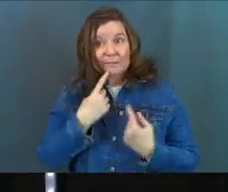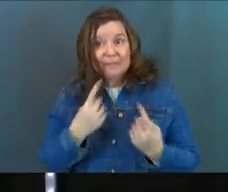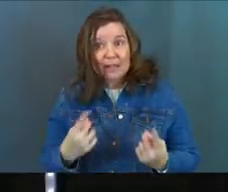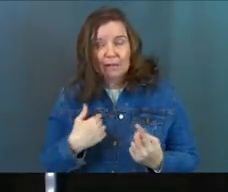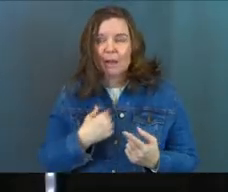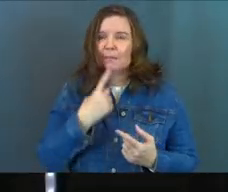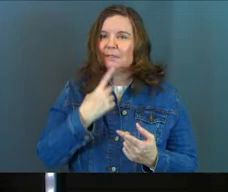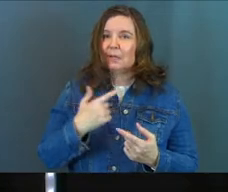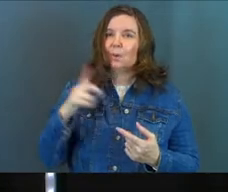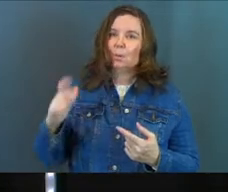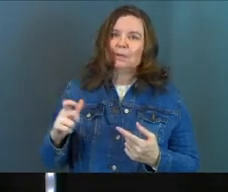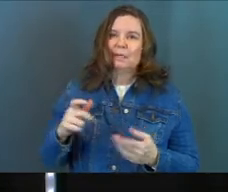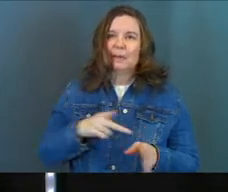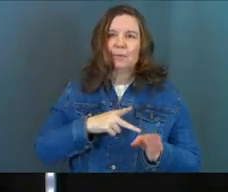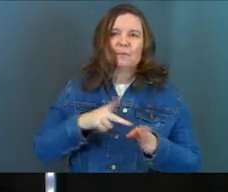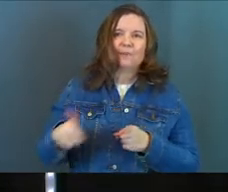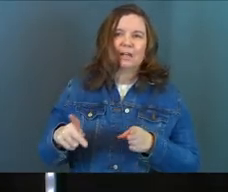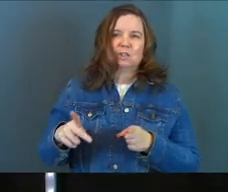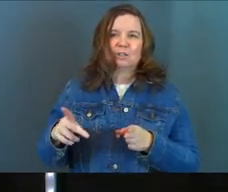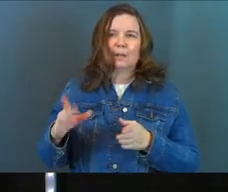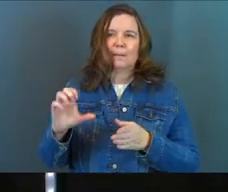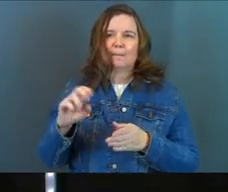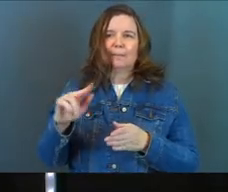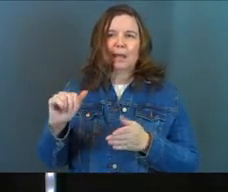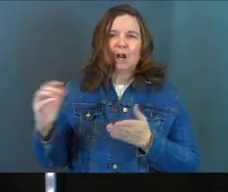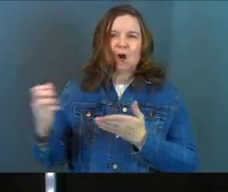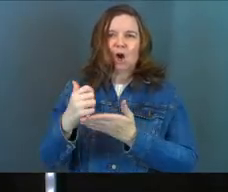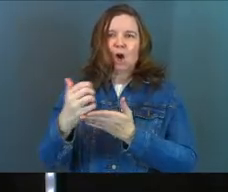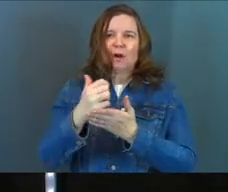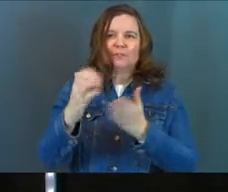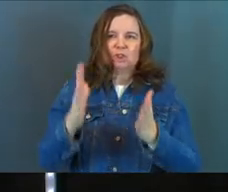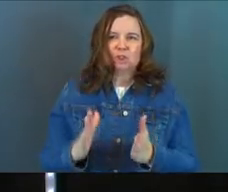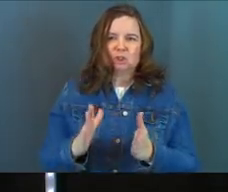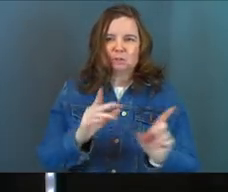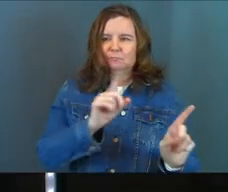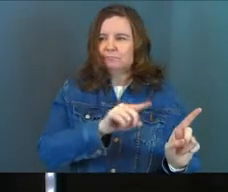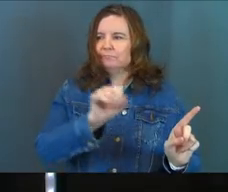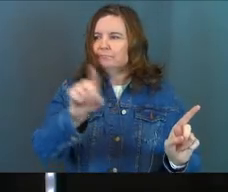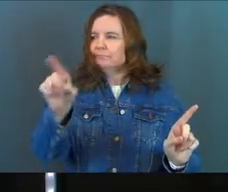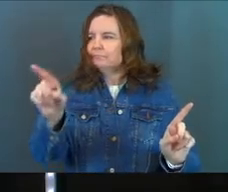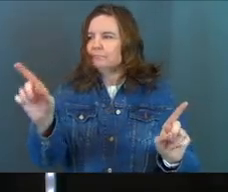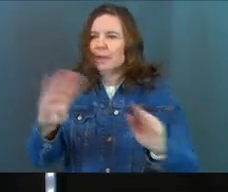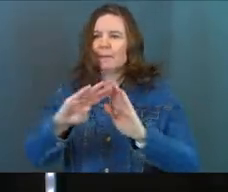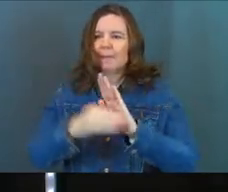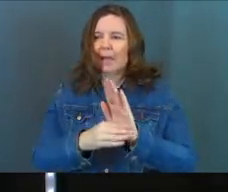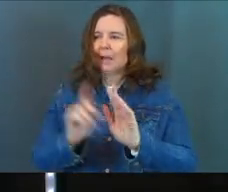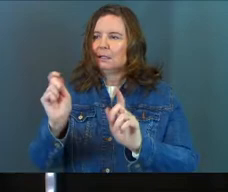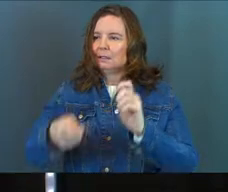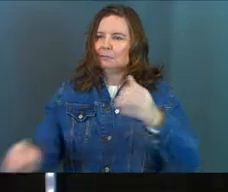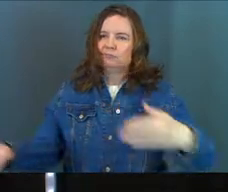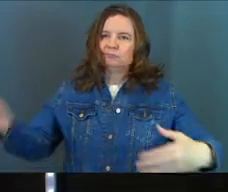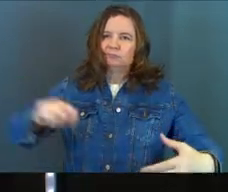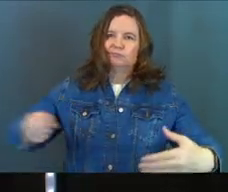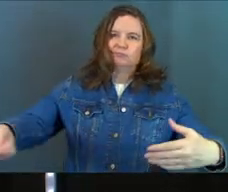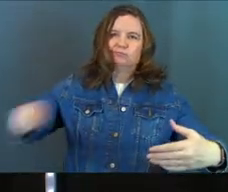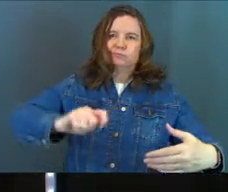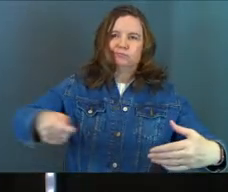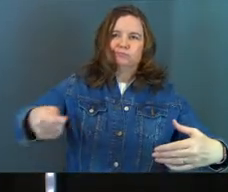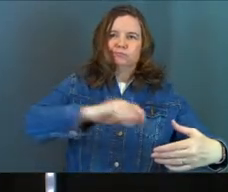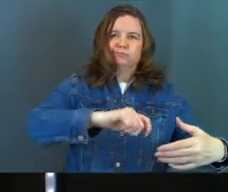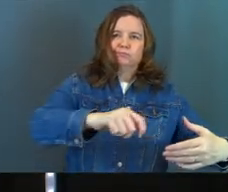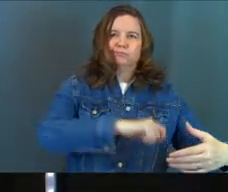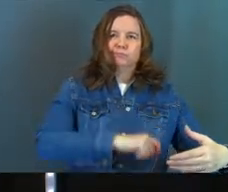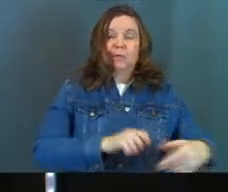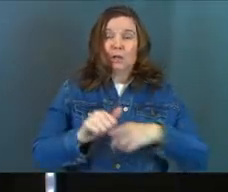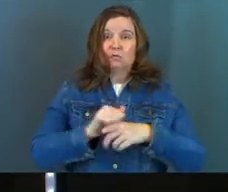saying? I'm saying we need professional manna harvesters. We need to get them bags and carts. We need to train them